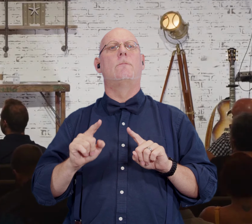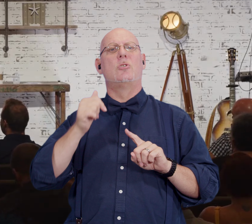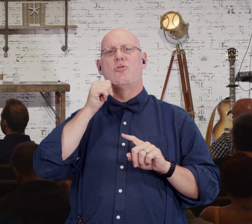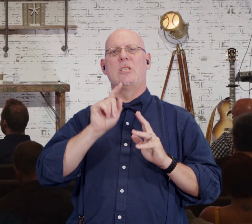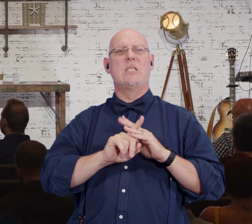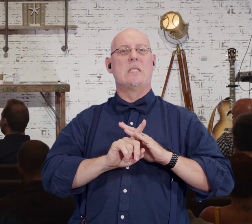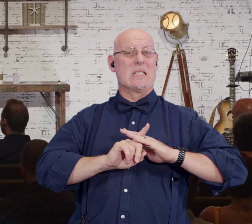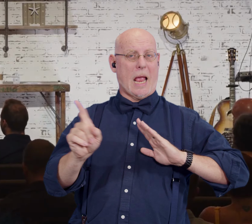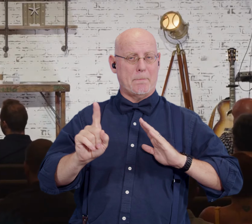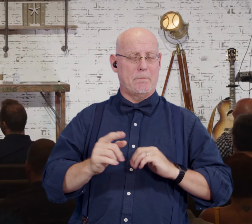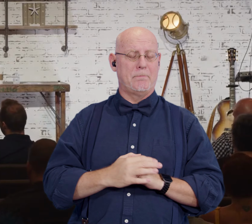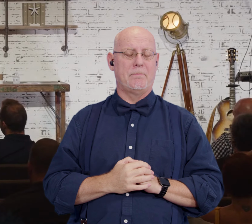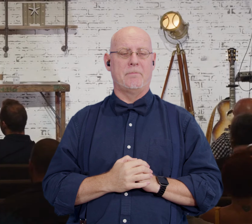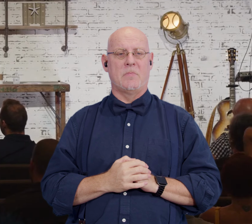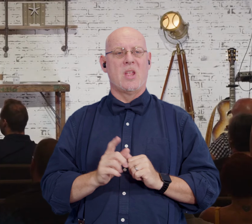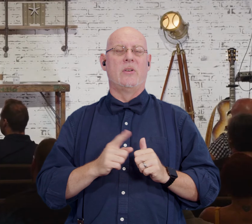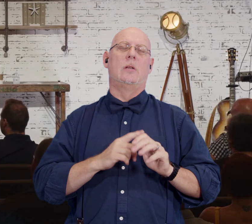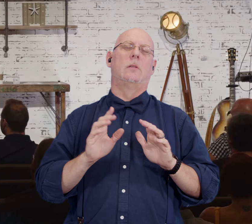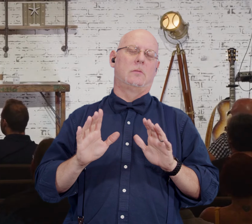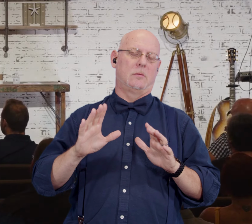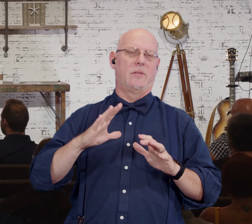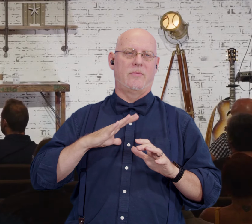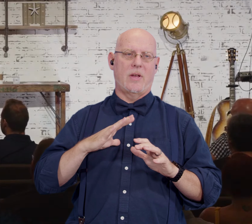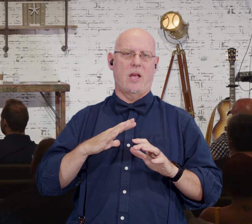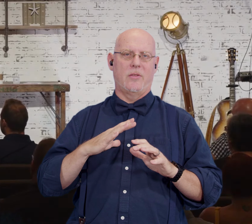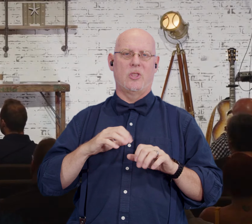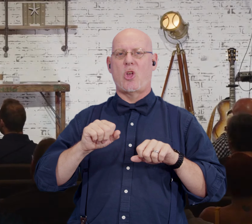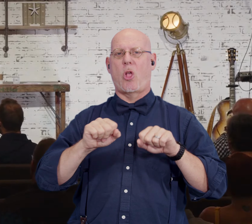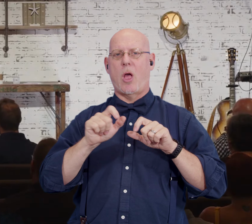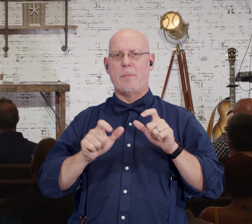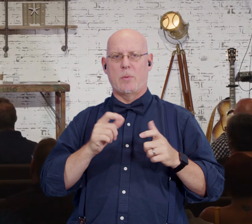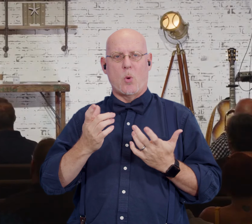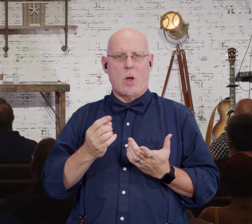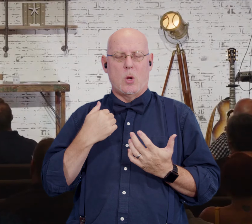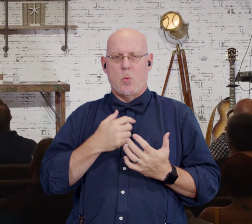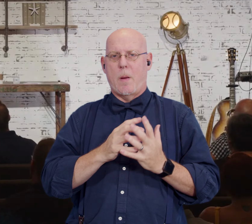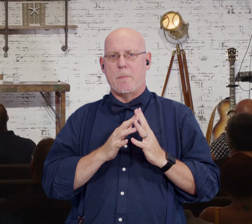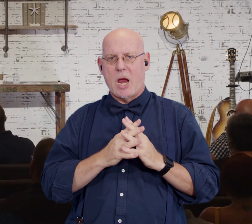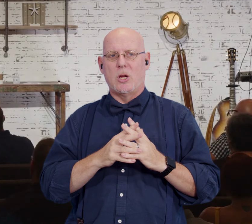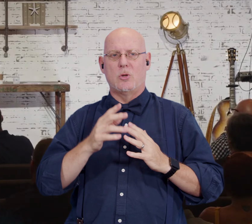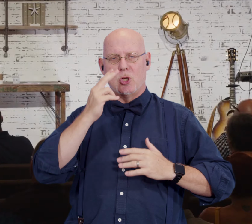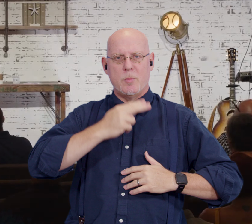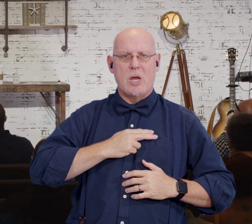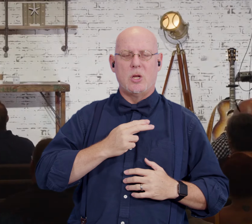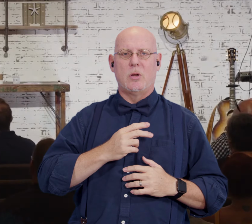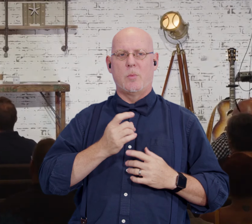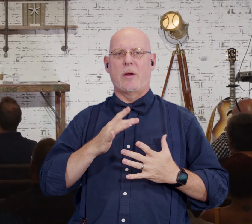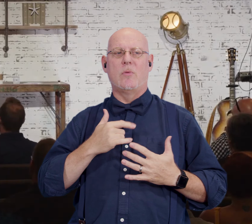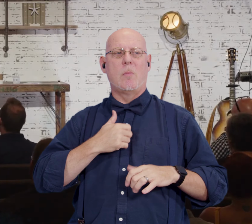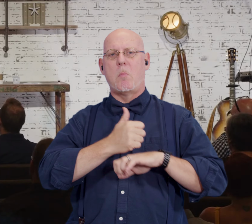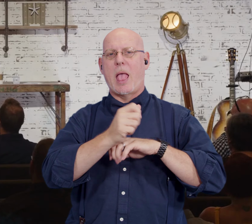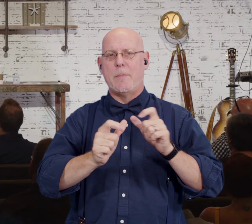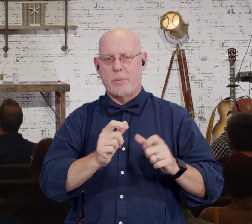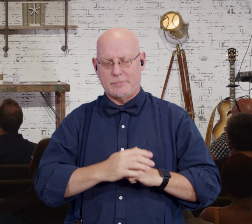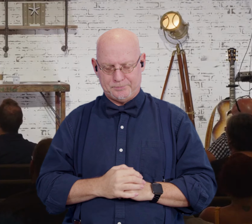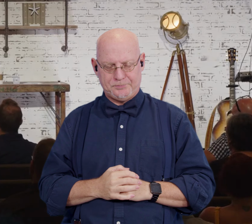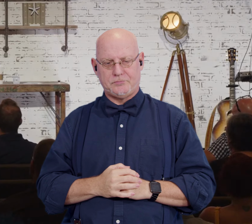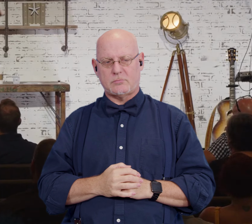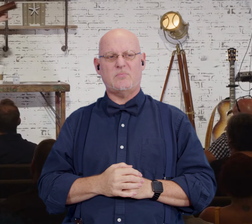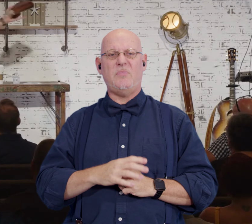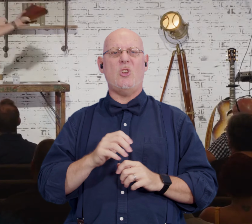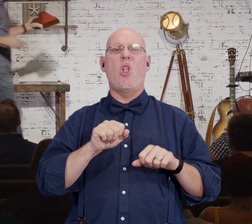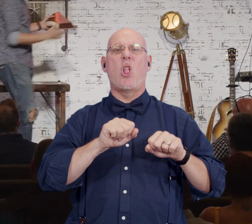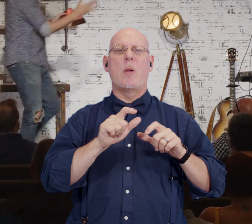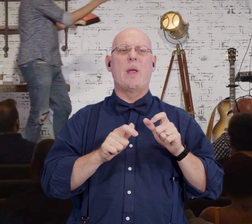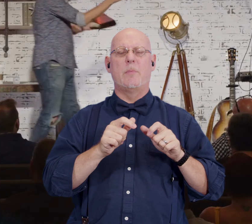she had broken out. So at first I'm like, oh, it's got to be the lawn people, because what do? We're Americans, we're humans, we're depraved, so we just like to blame people. And